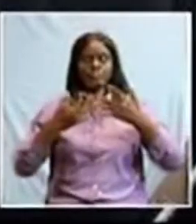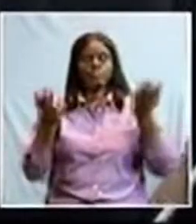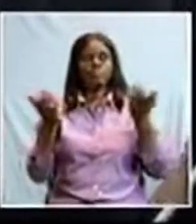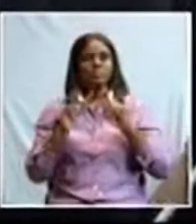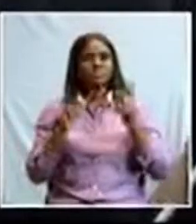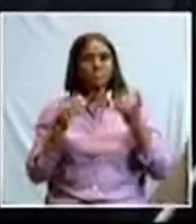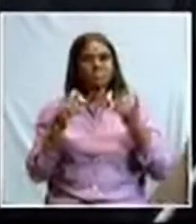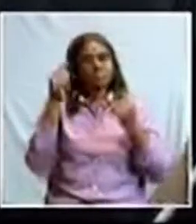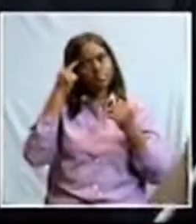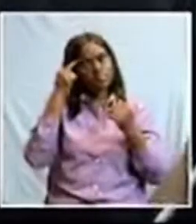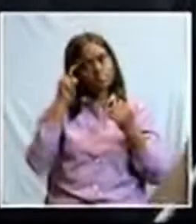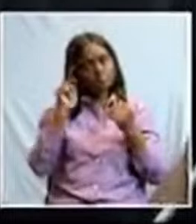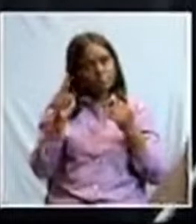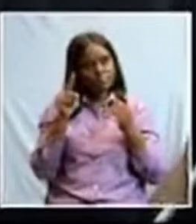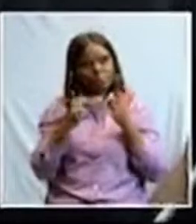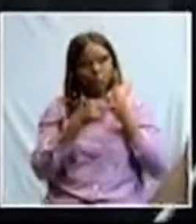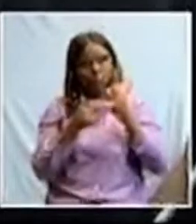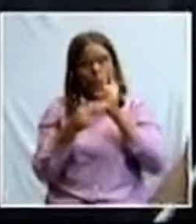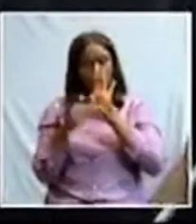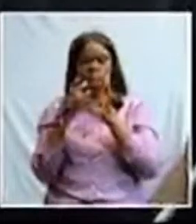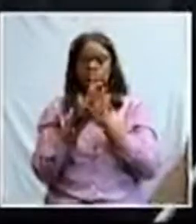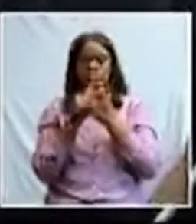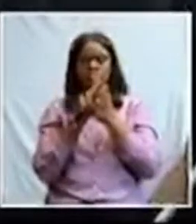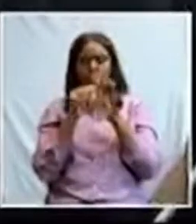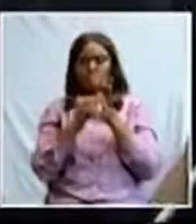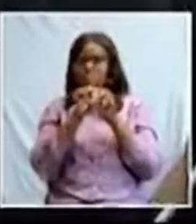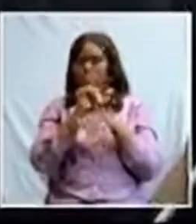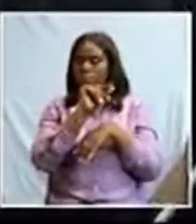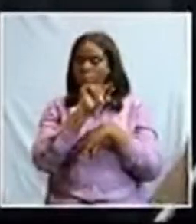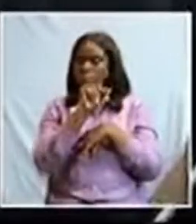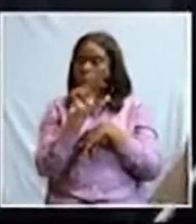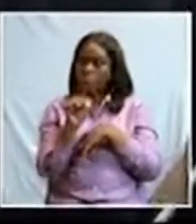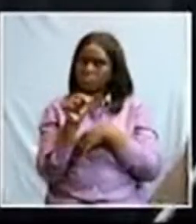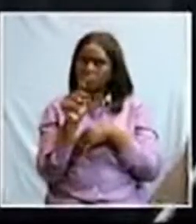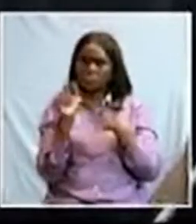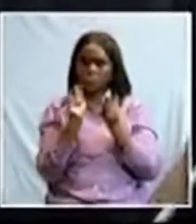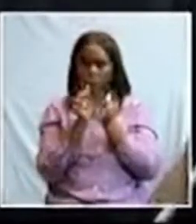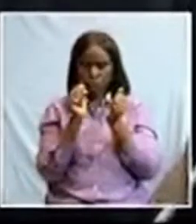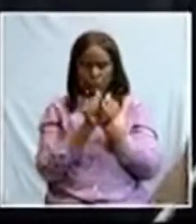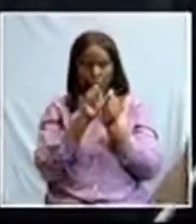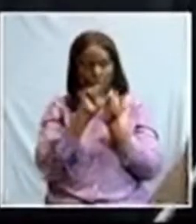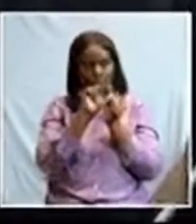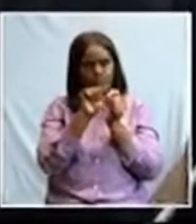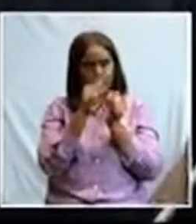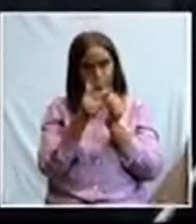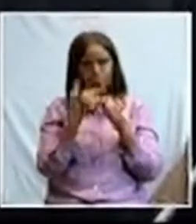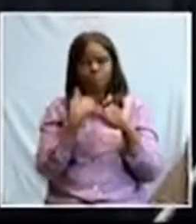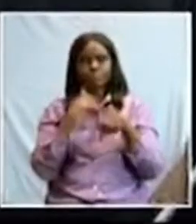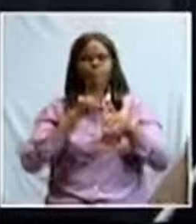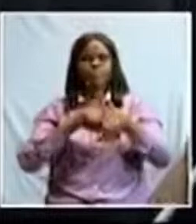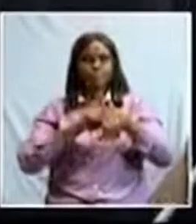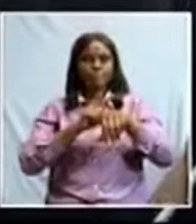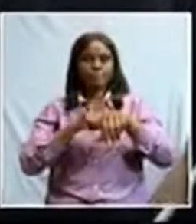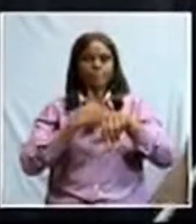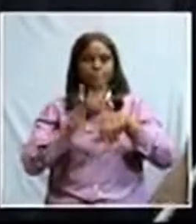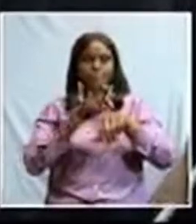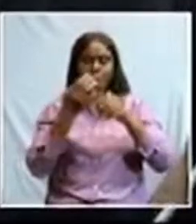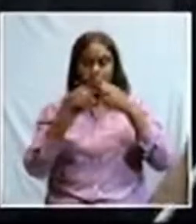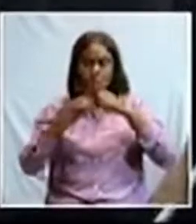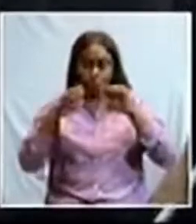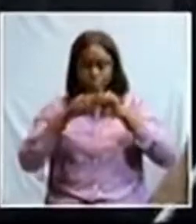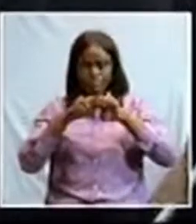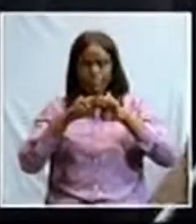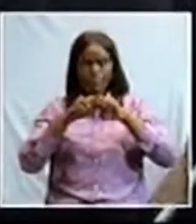Where government availed funding in 2022, and in 2023 they had a chance of